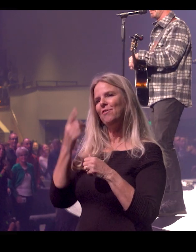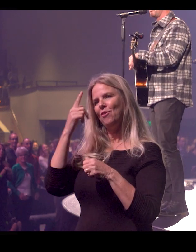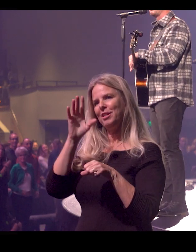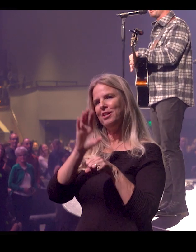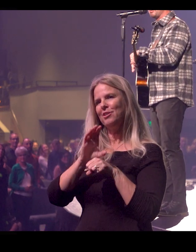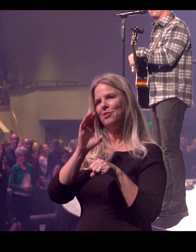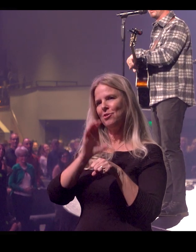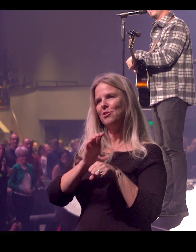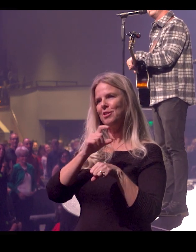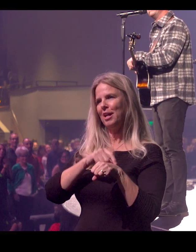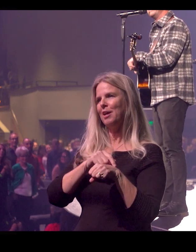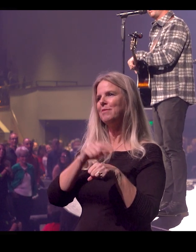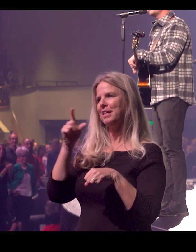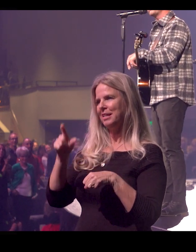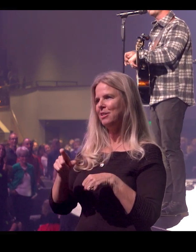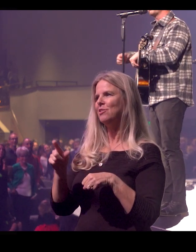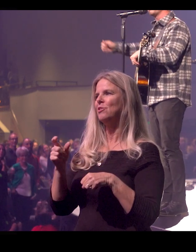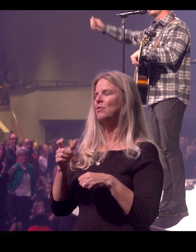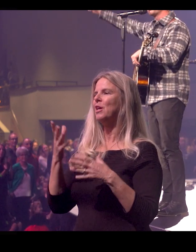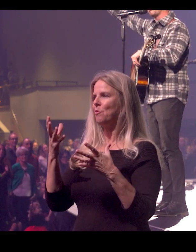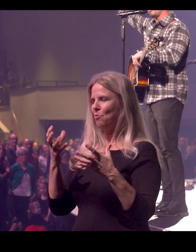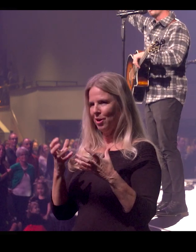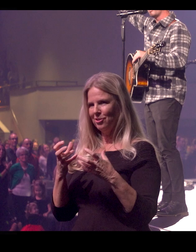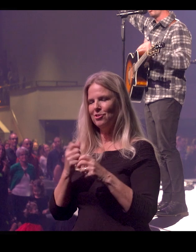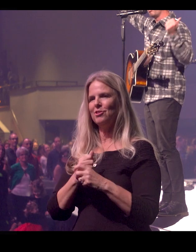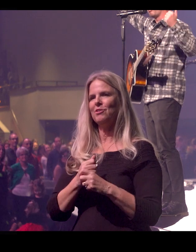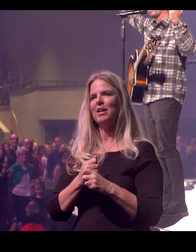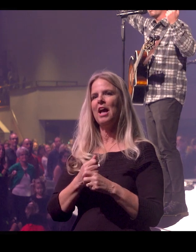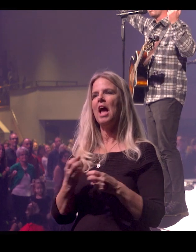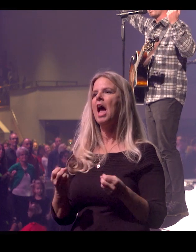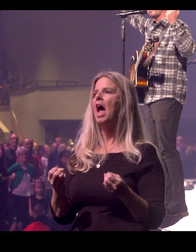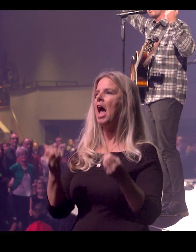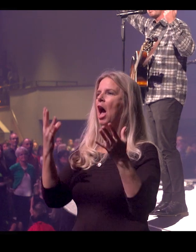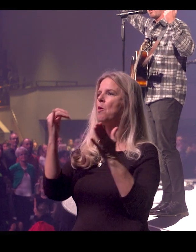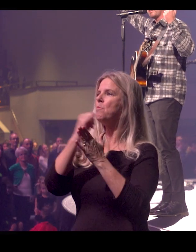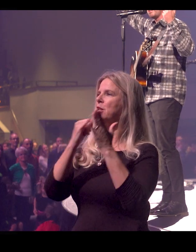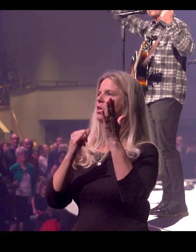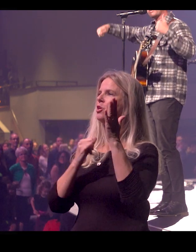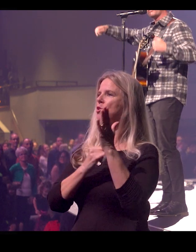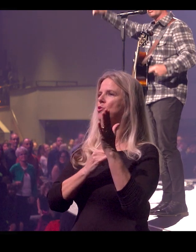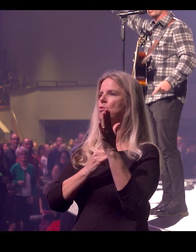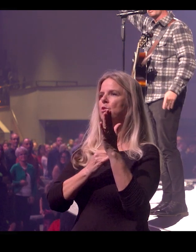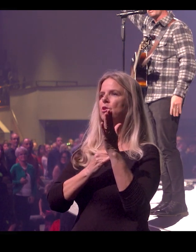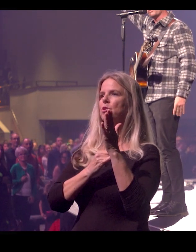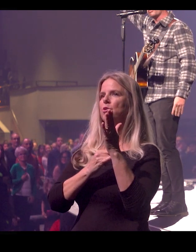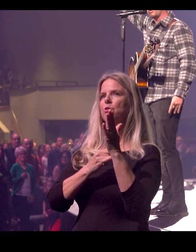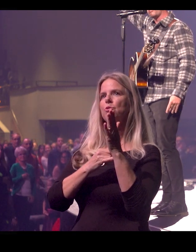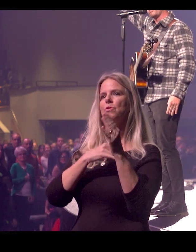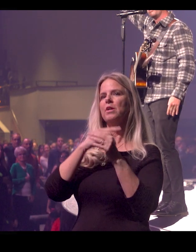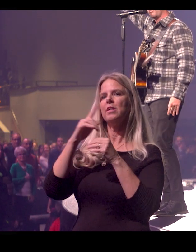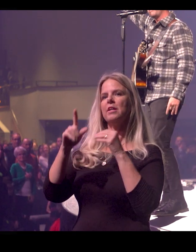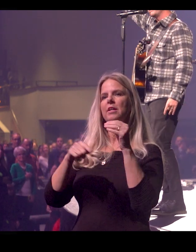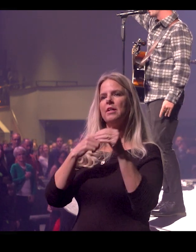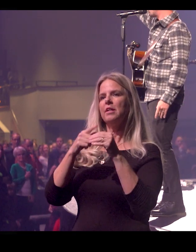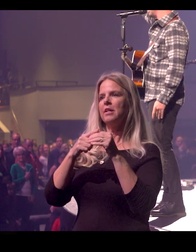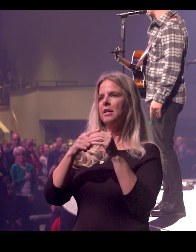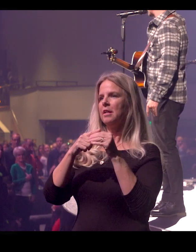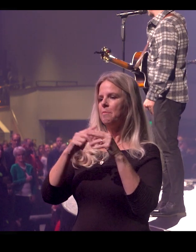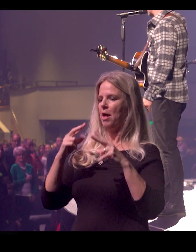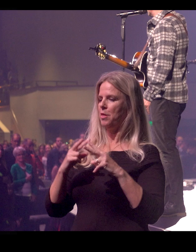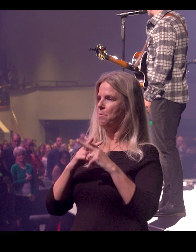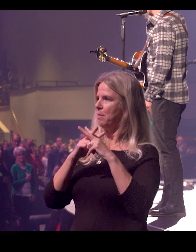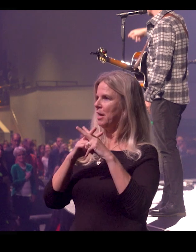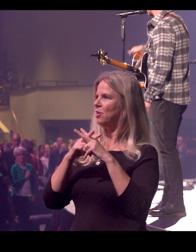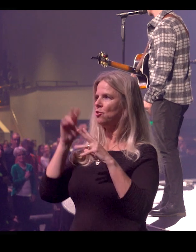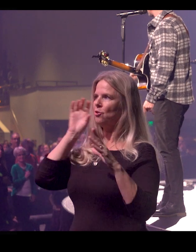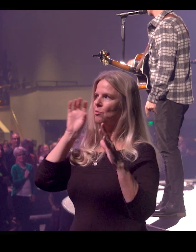hope before the service started? Any of you guys doodle and draw the manger scene together? Why don't you guys grab those drawings and hold them up? I would love to